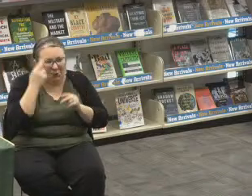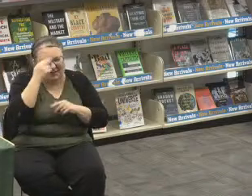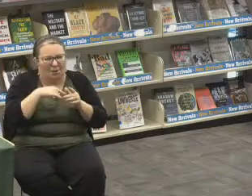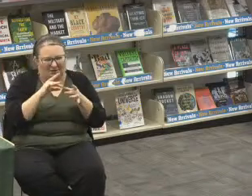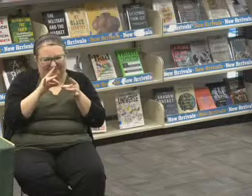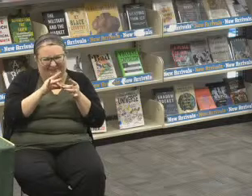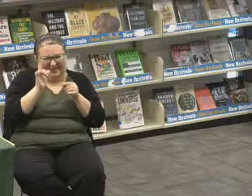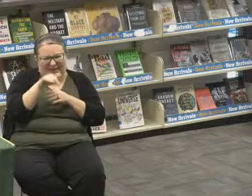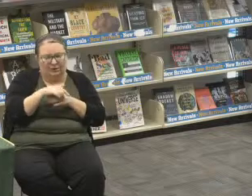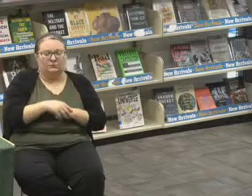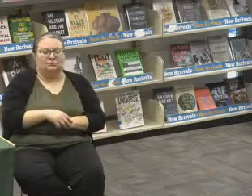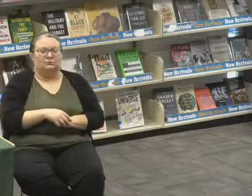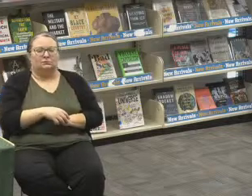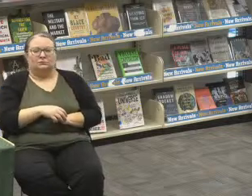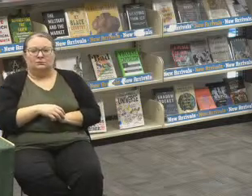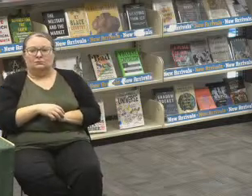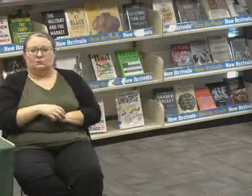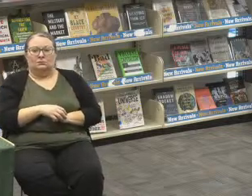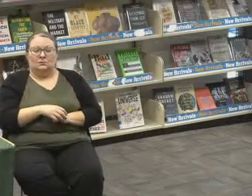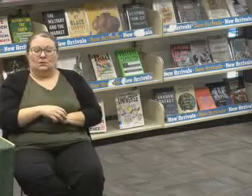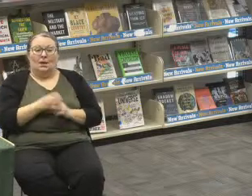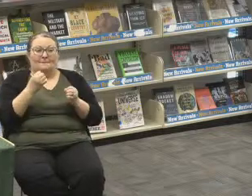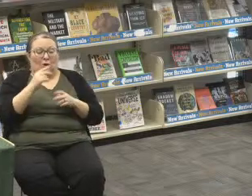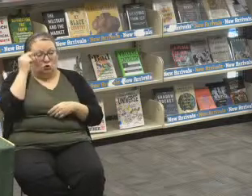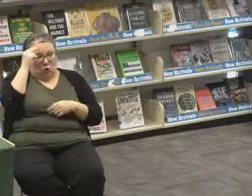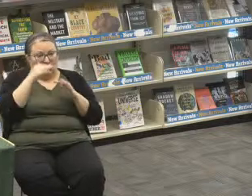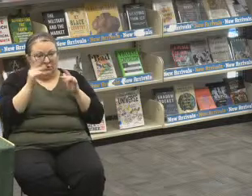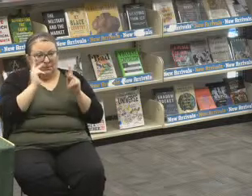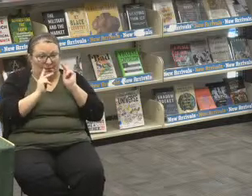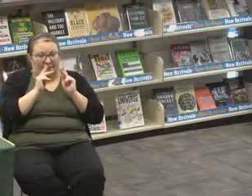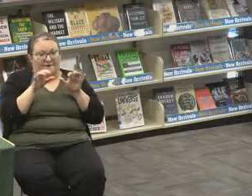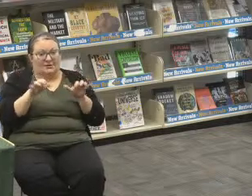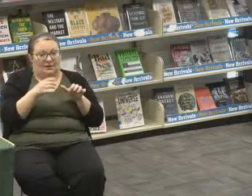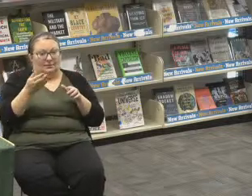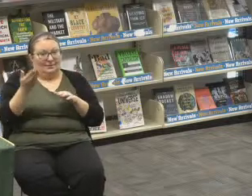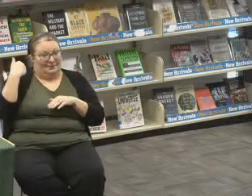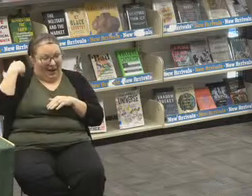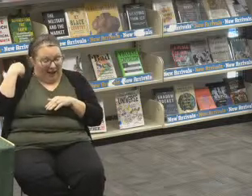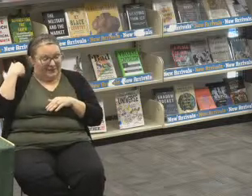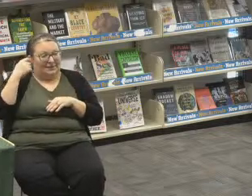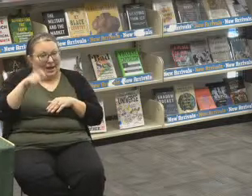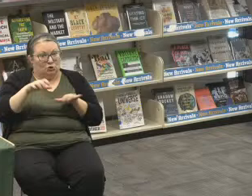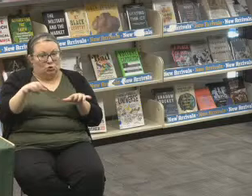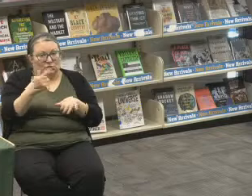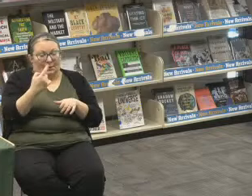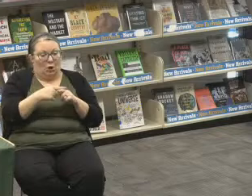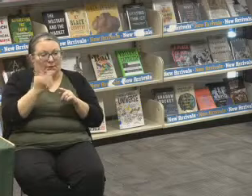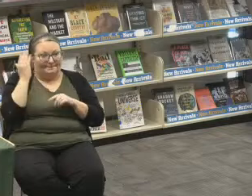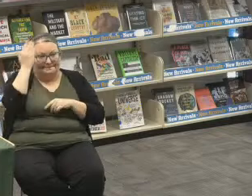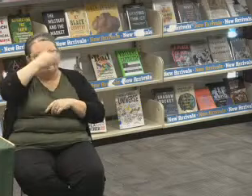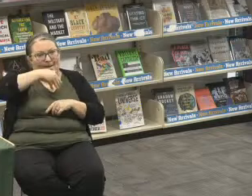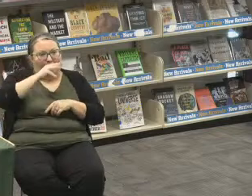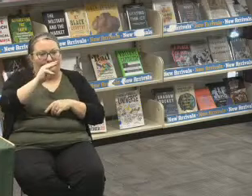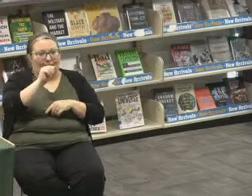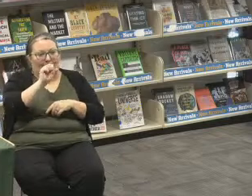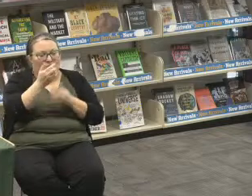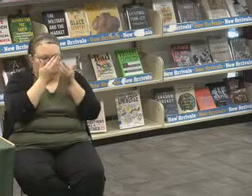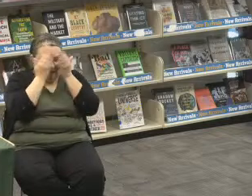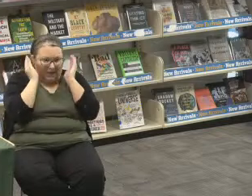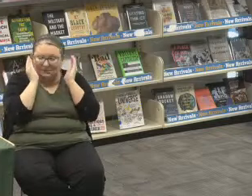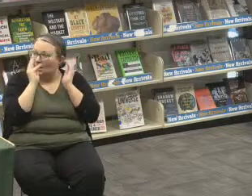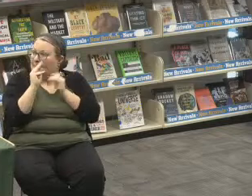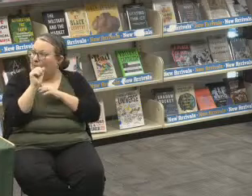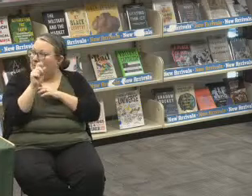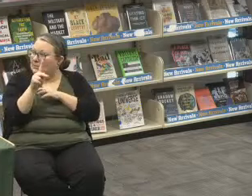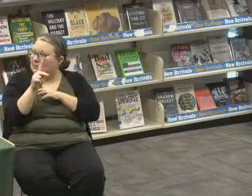talk about later. What many neurodiverse people have done in the past is they've had to do something called mask. I just realized